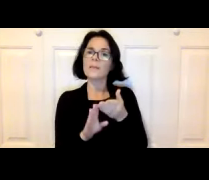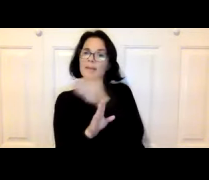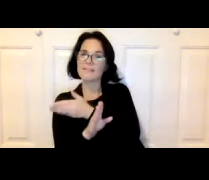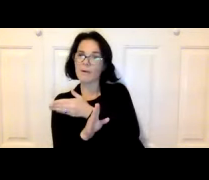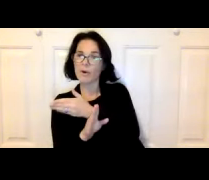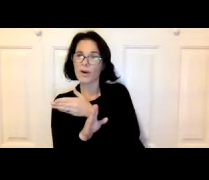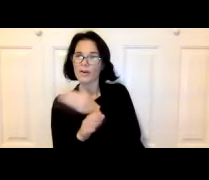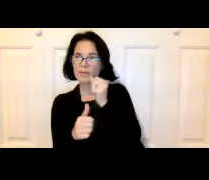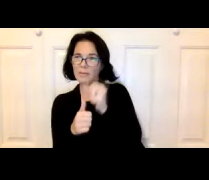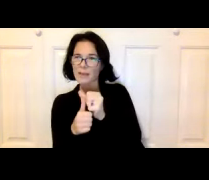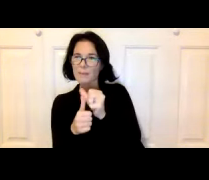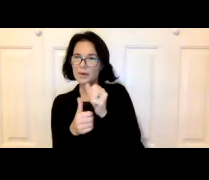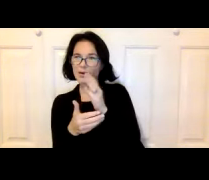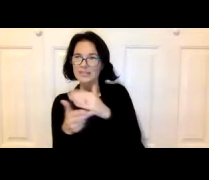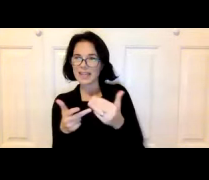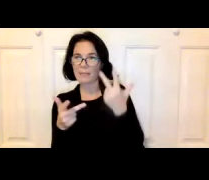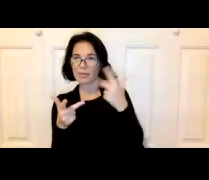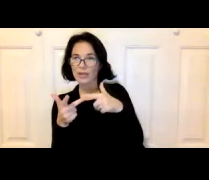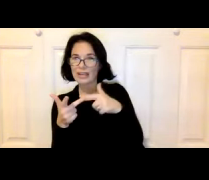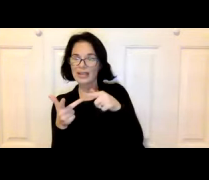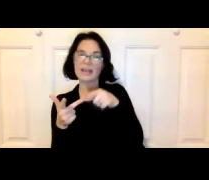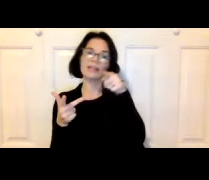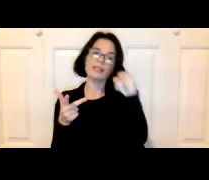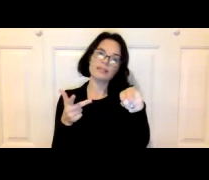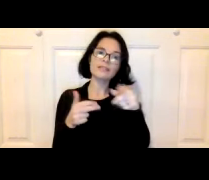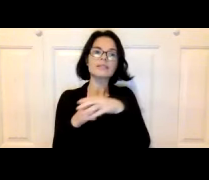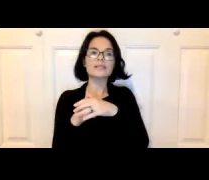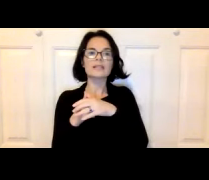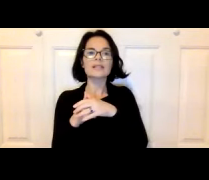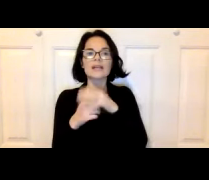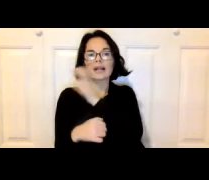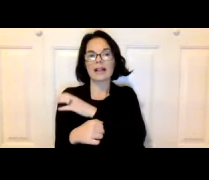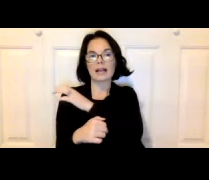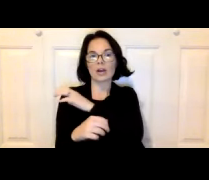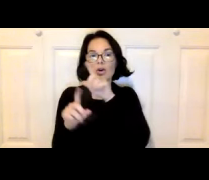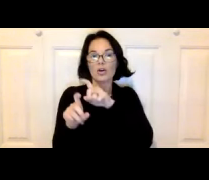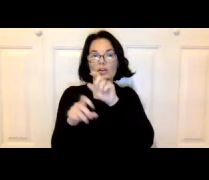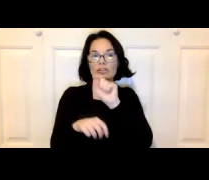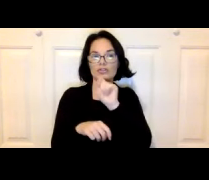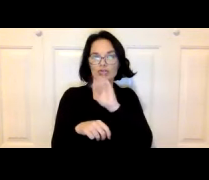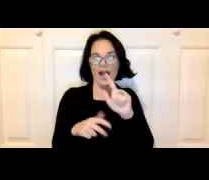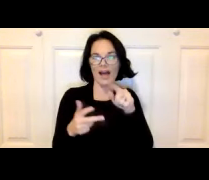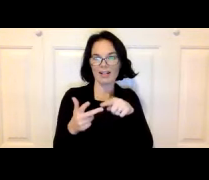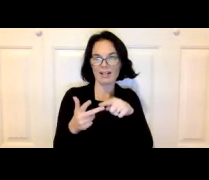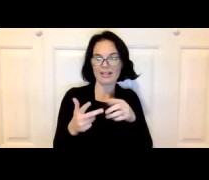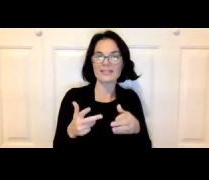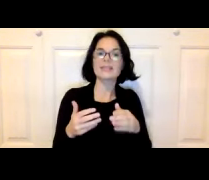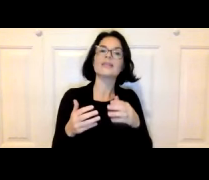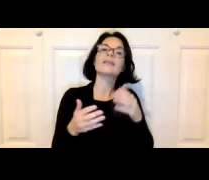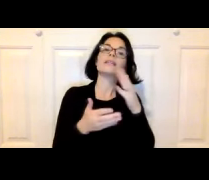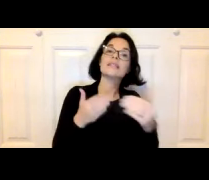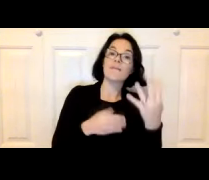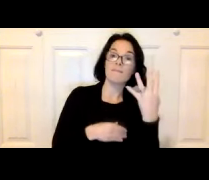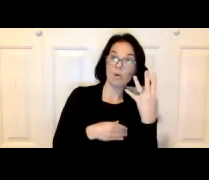step number 3 listed here, the clinical trials, which is where we're at. In addition to step 4, more recently with Pfizer